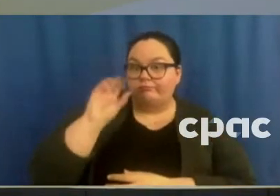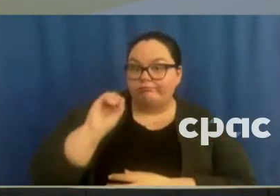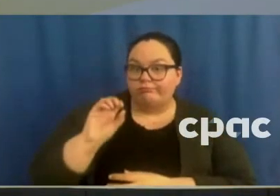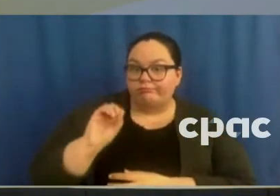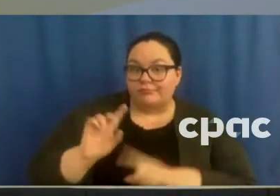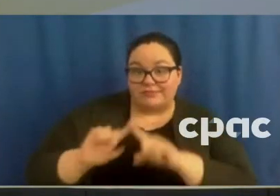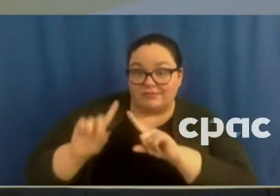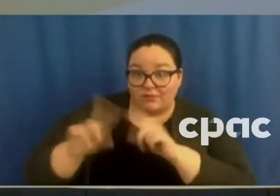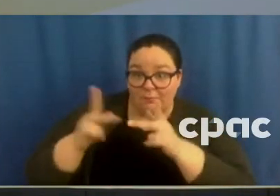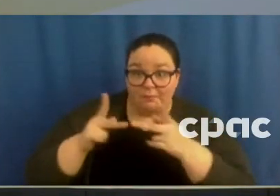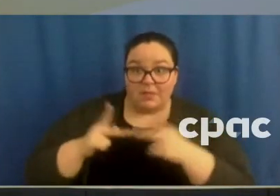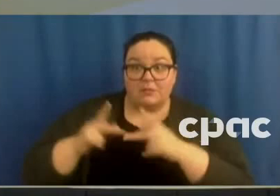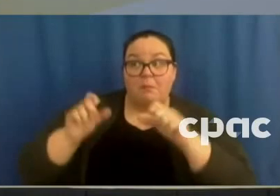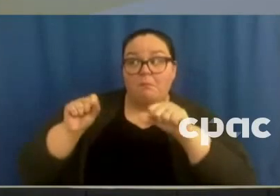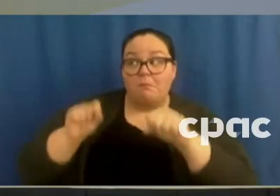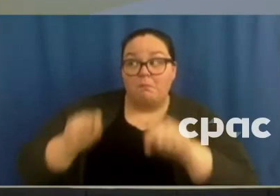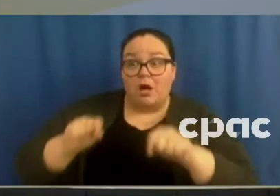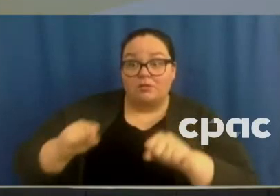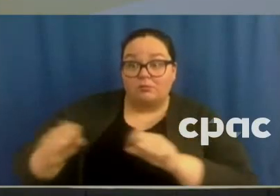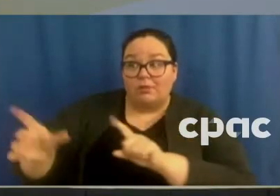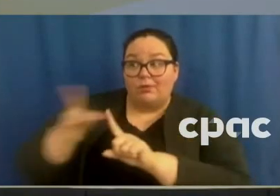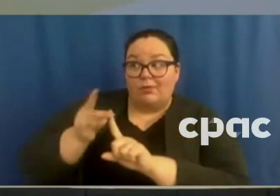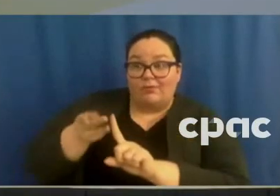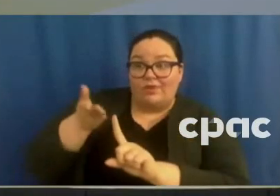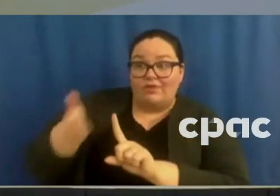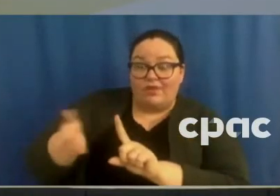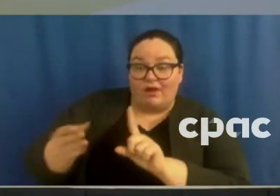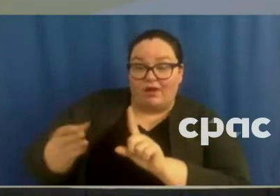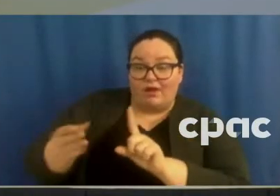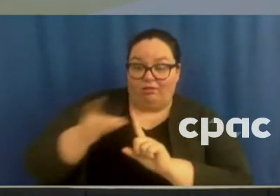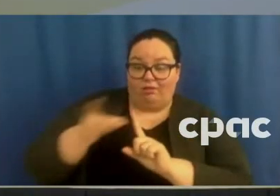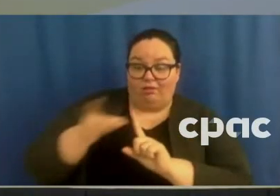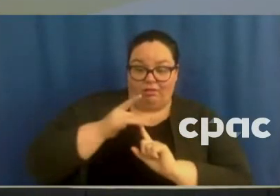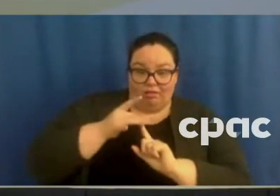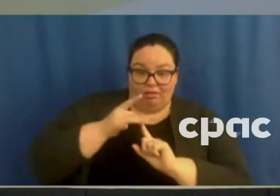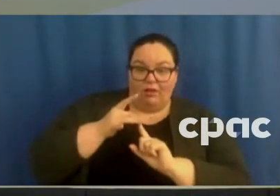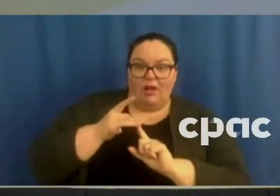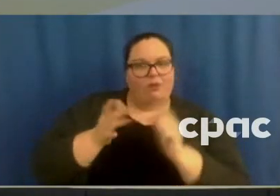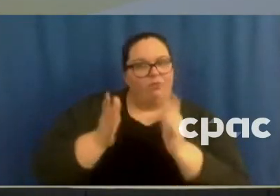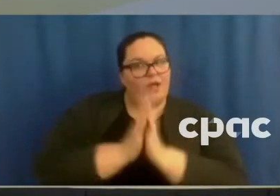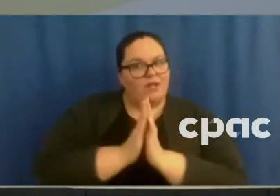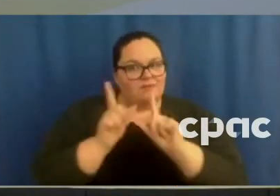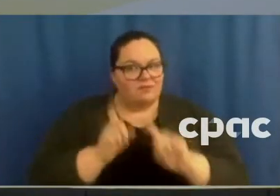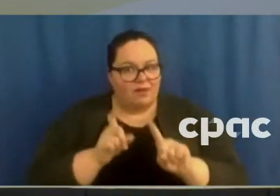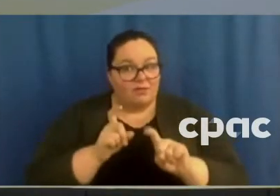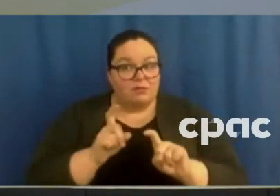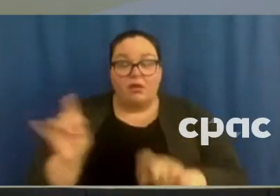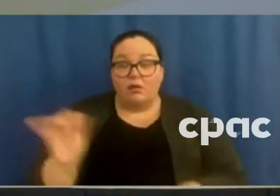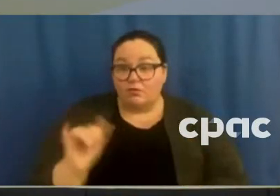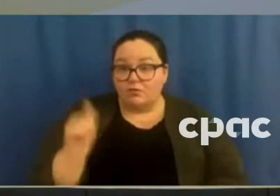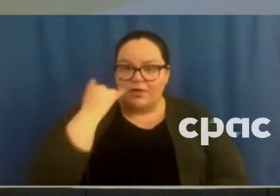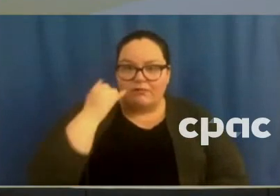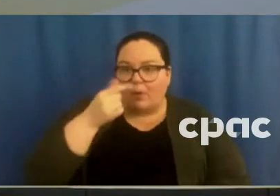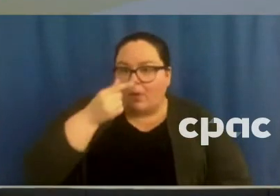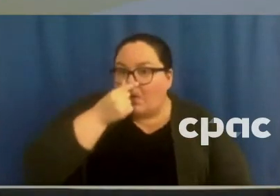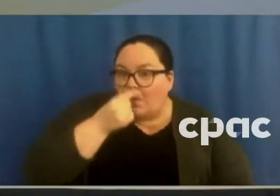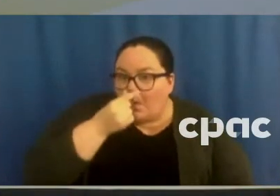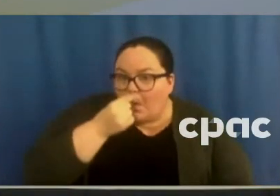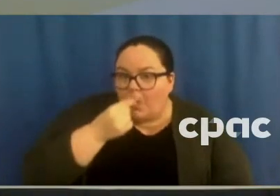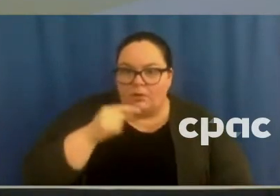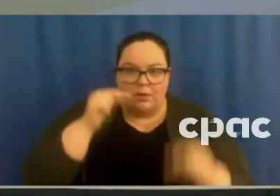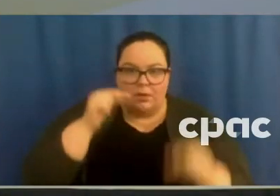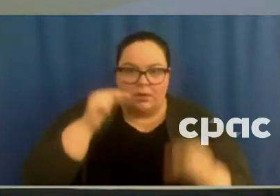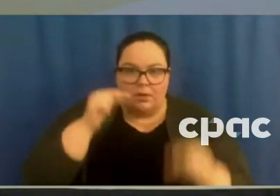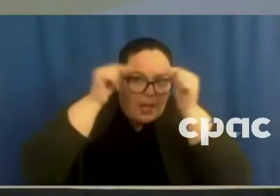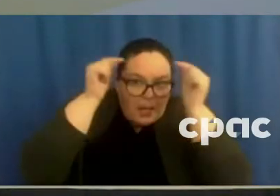really asking for testing, but also making sure that if anyone has symptoms at any time, whether or not they've been at